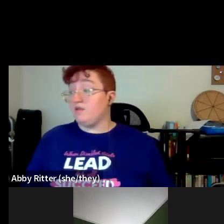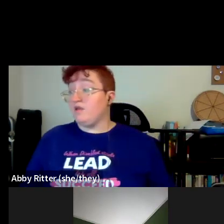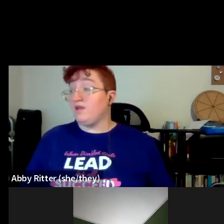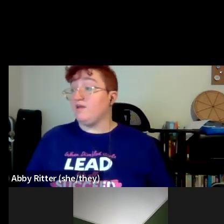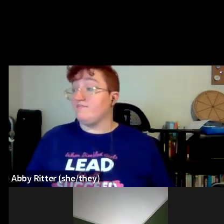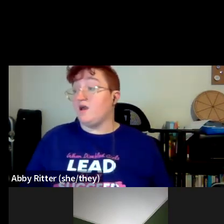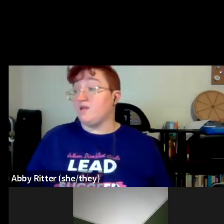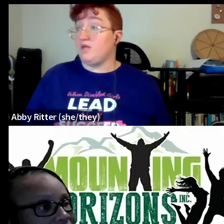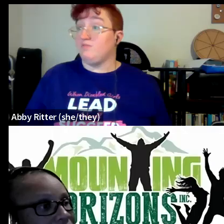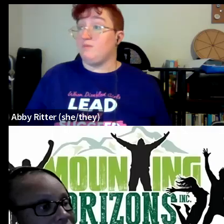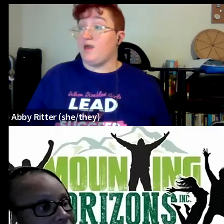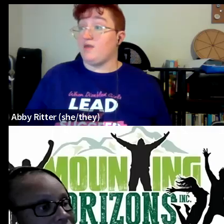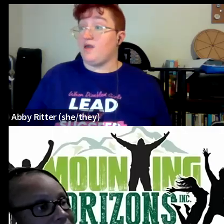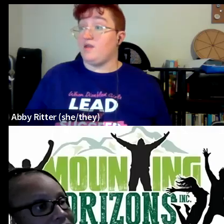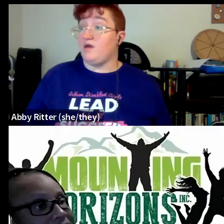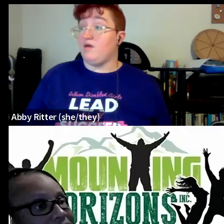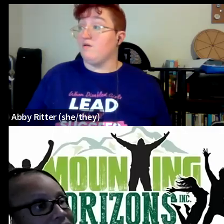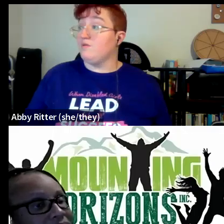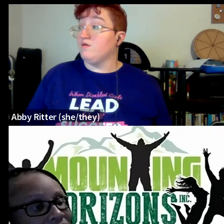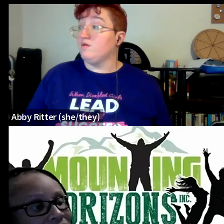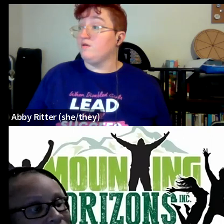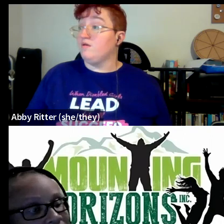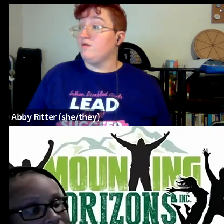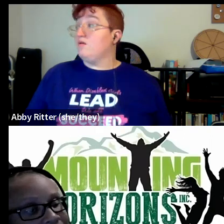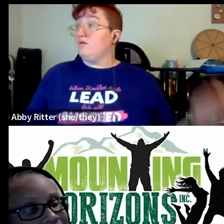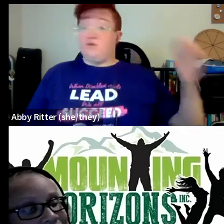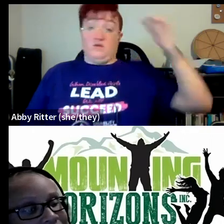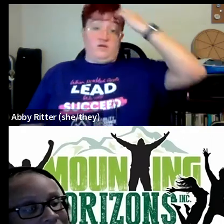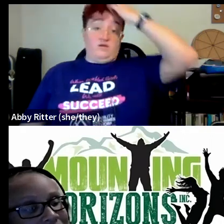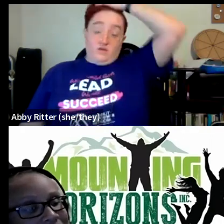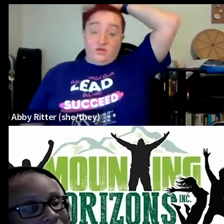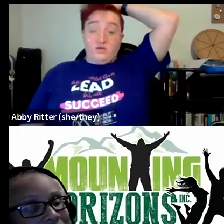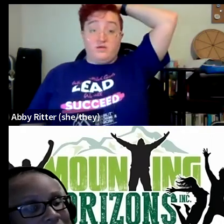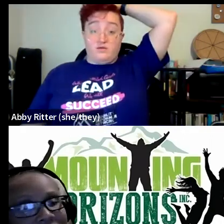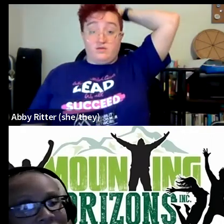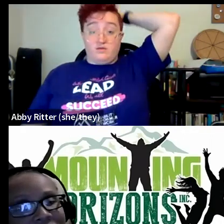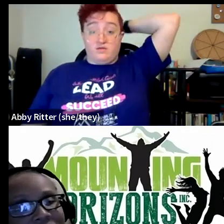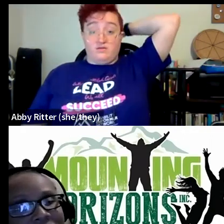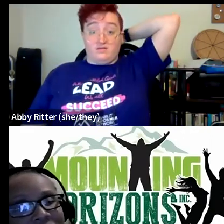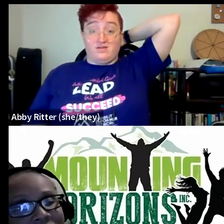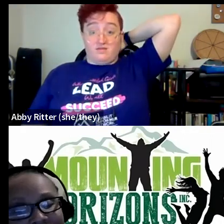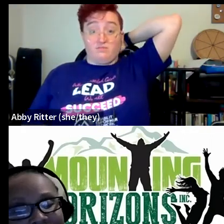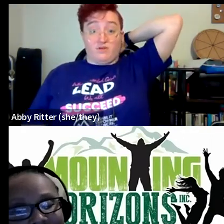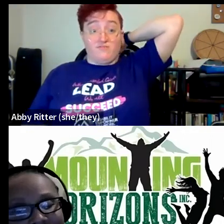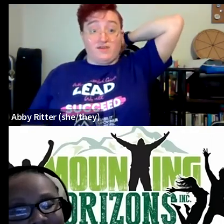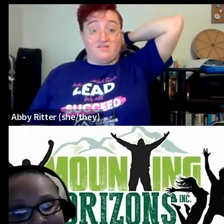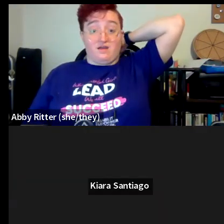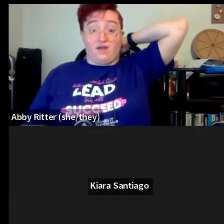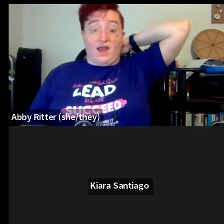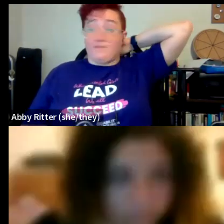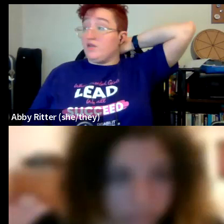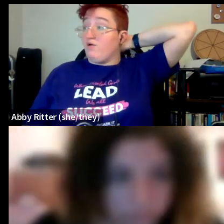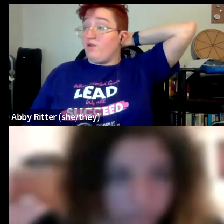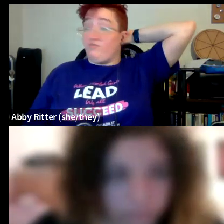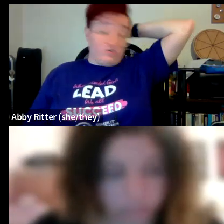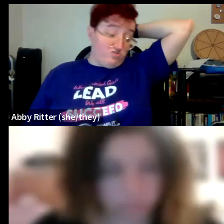not. okay. Hannah has not emailed me back yet. Okay, I can get started. Kara and I have been in communication. Perfect. All